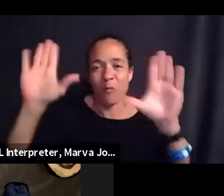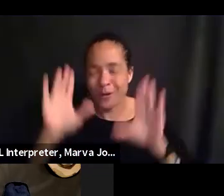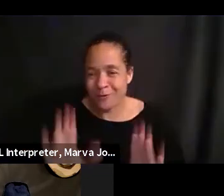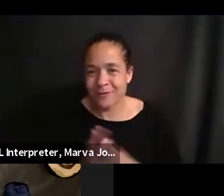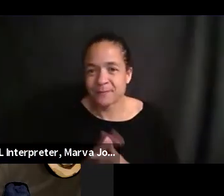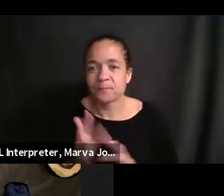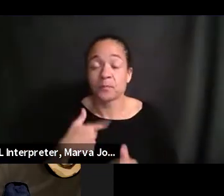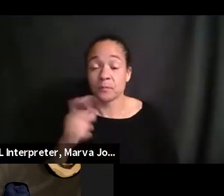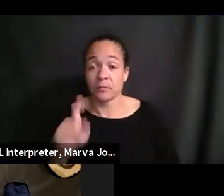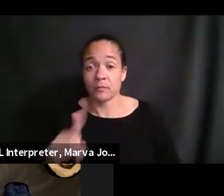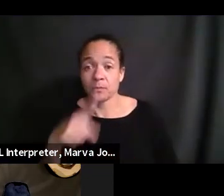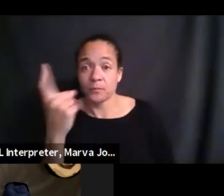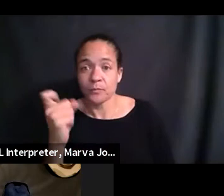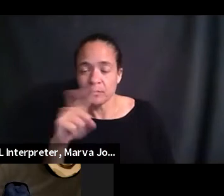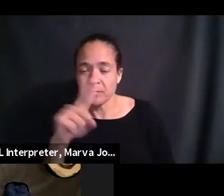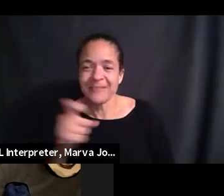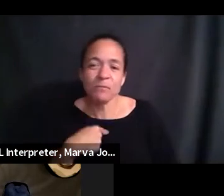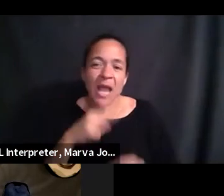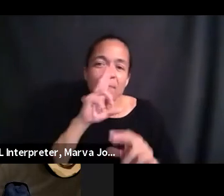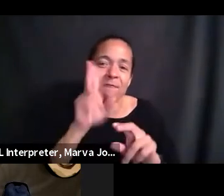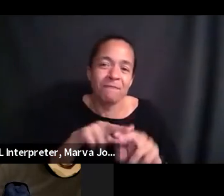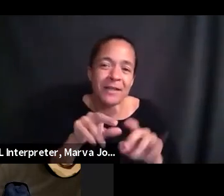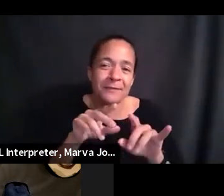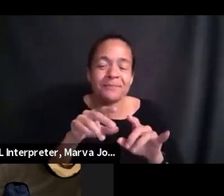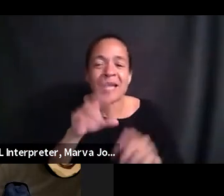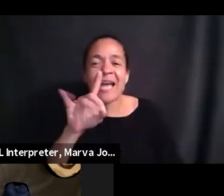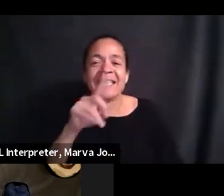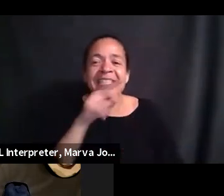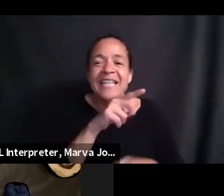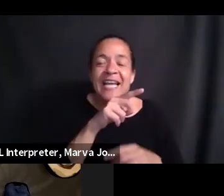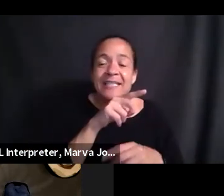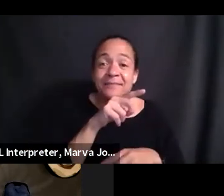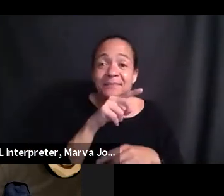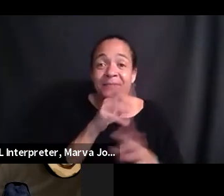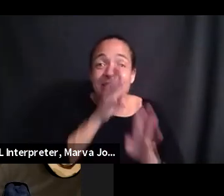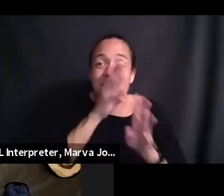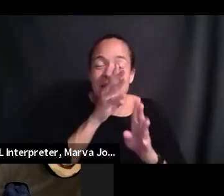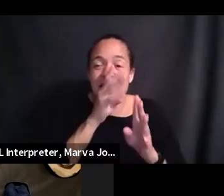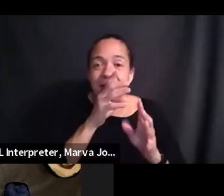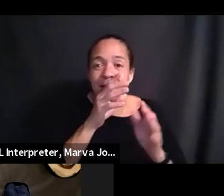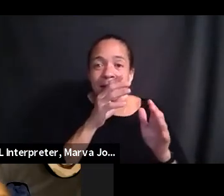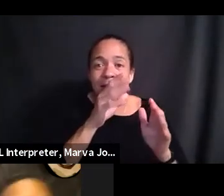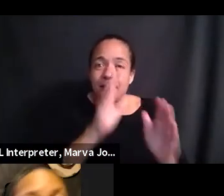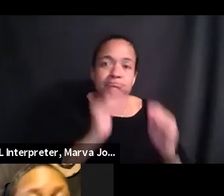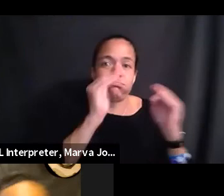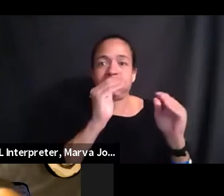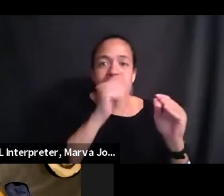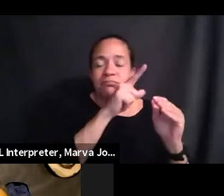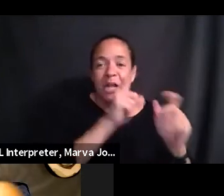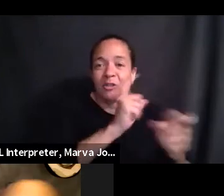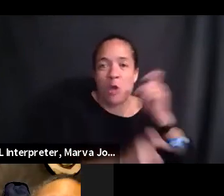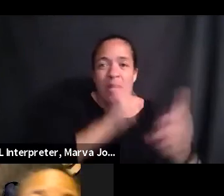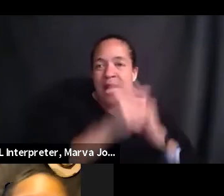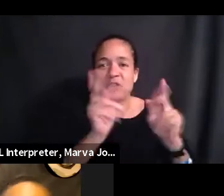question? I'm just having some fun here, but did they speak philanthropy or did they speak English? They spoke English. Oh, good. They did a lot of talking,